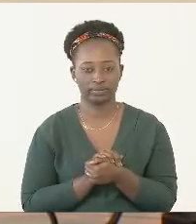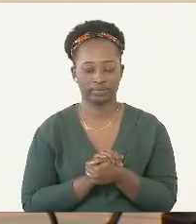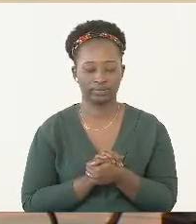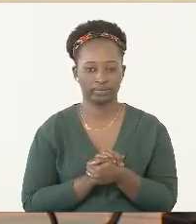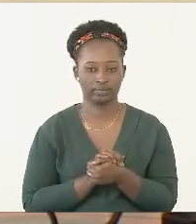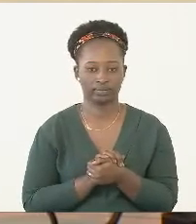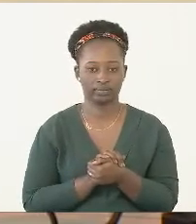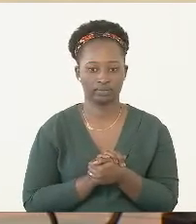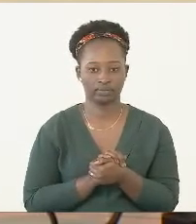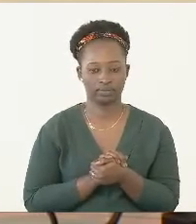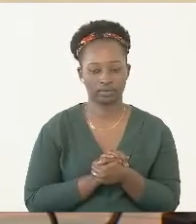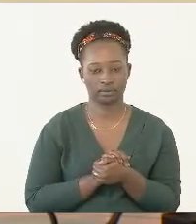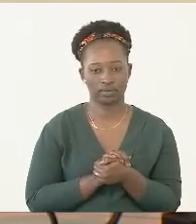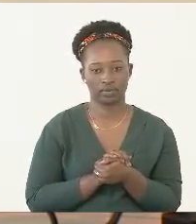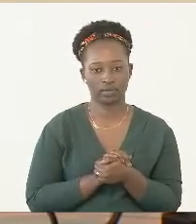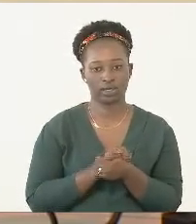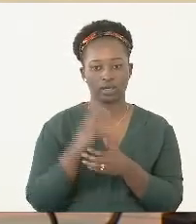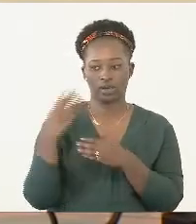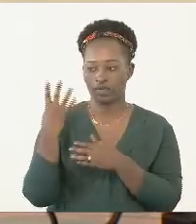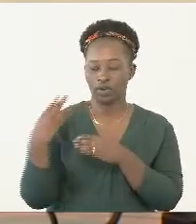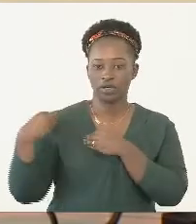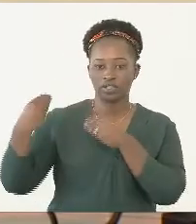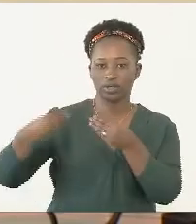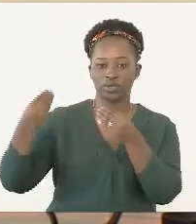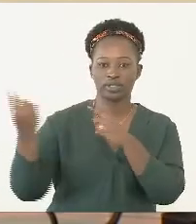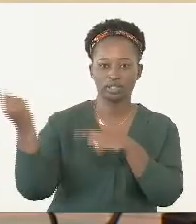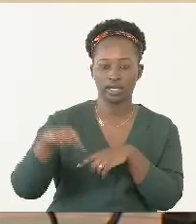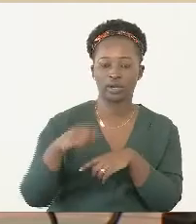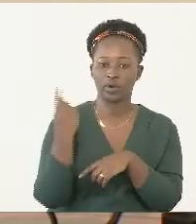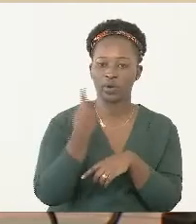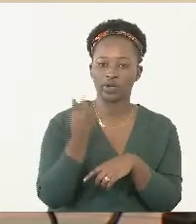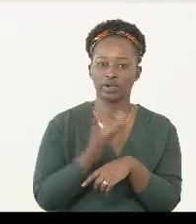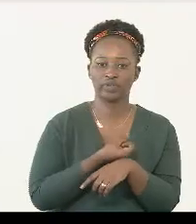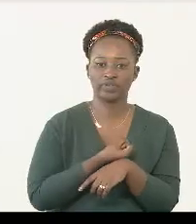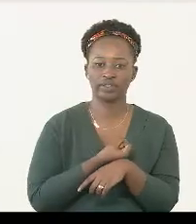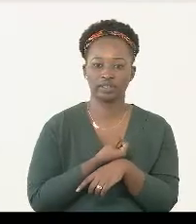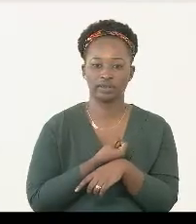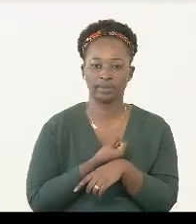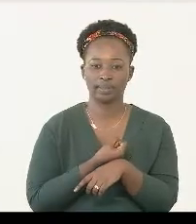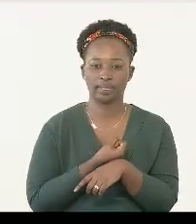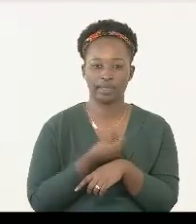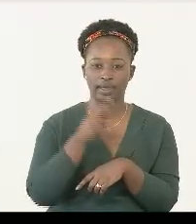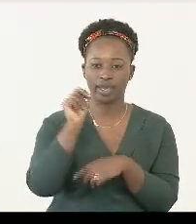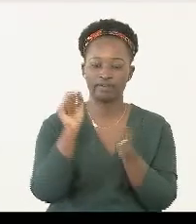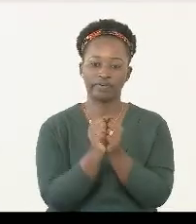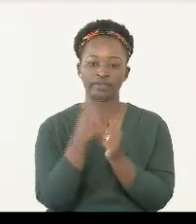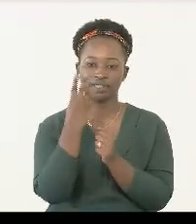So, 4 generations pass by and you have containing only N14